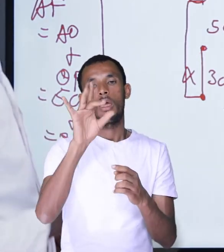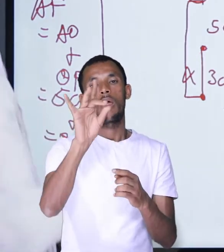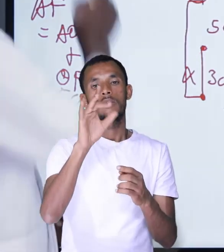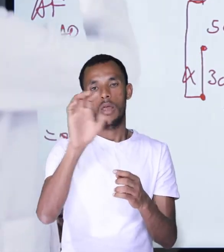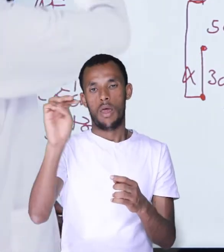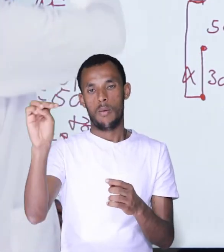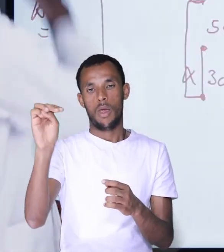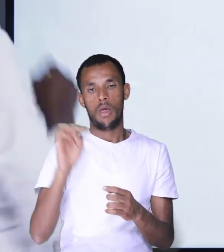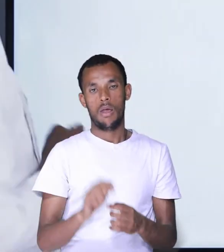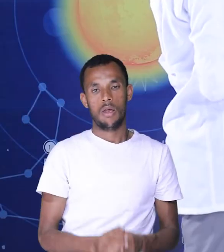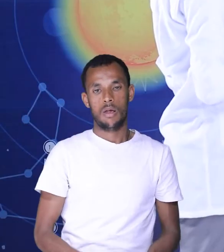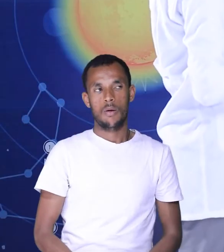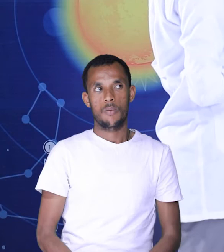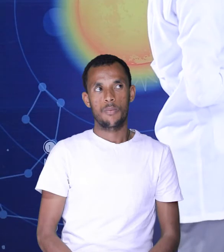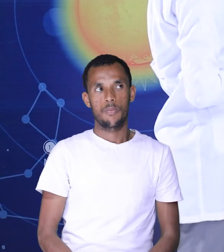centimeter.